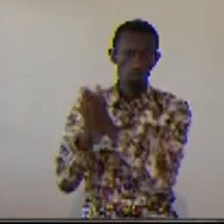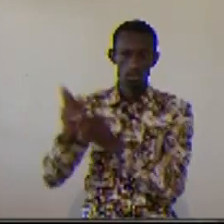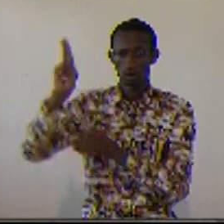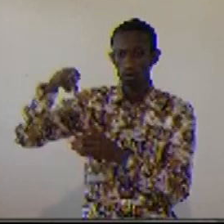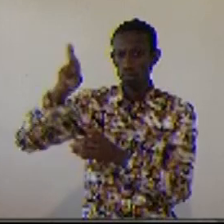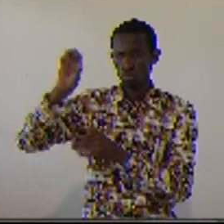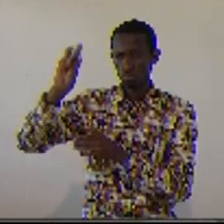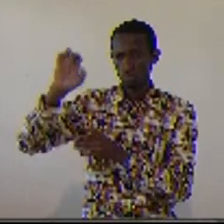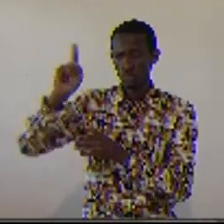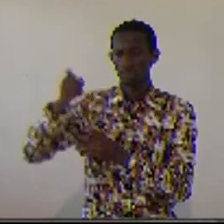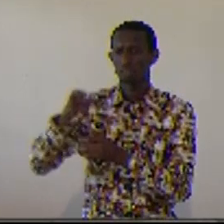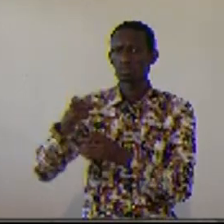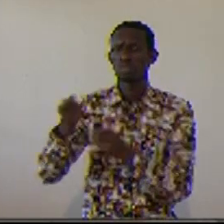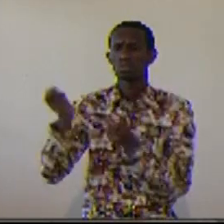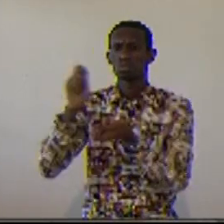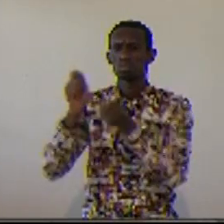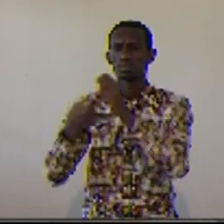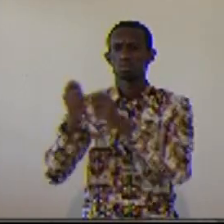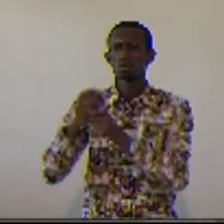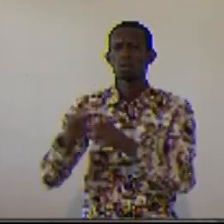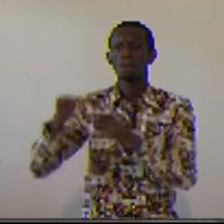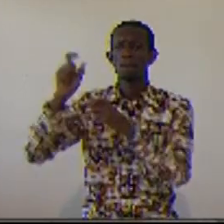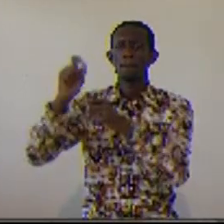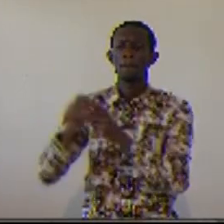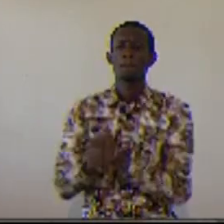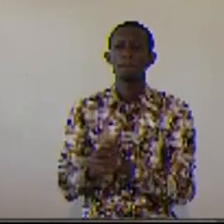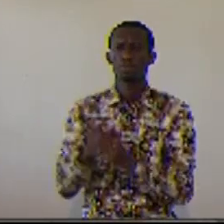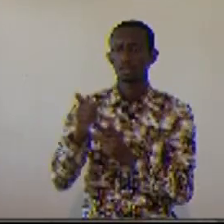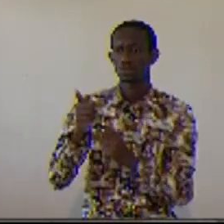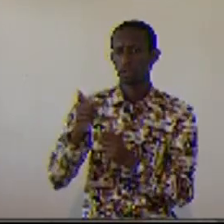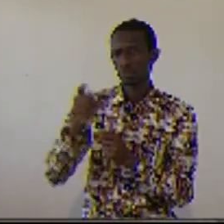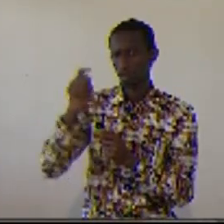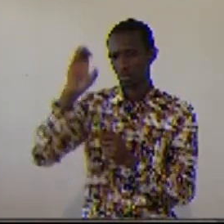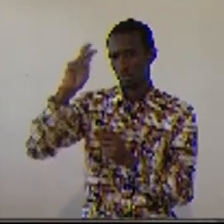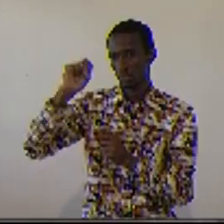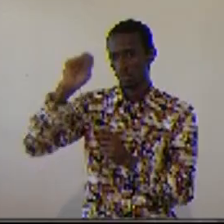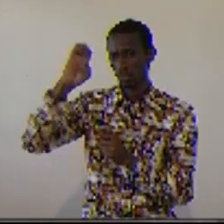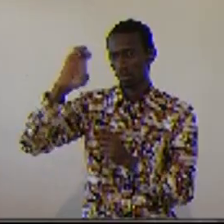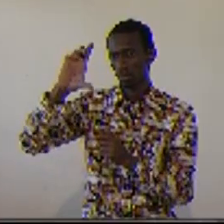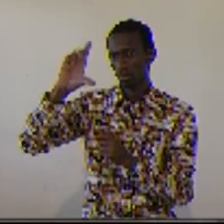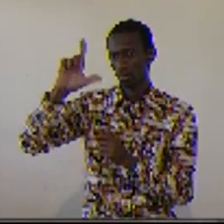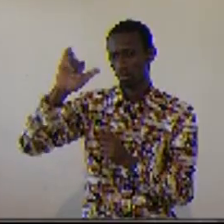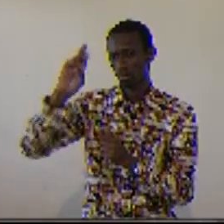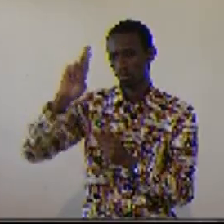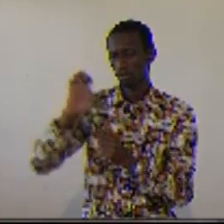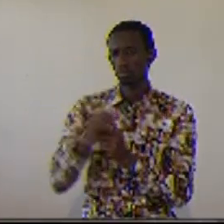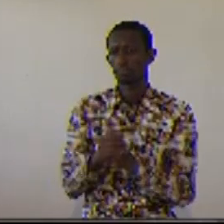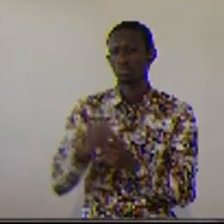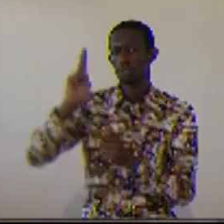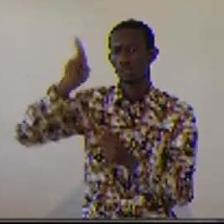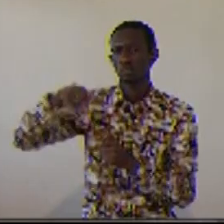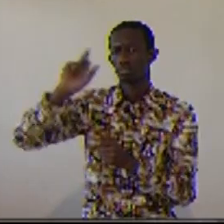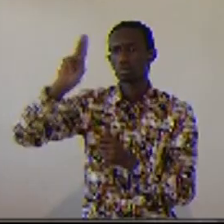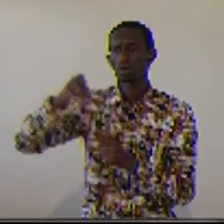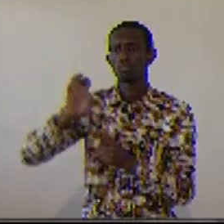has substituted. This is a nucleophile. So the bromide is substituting this. So because this one forms a positive